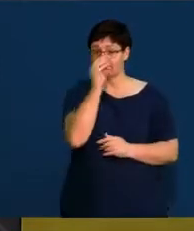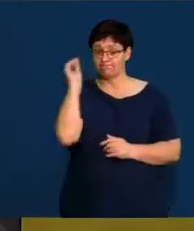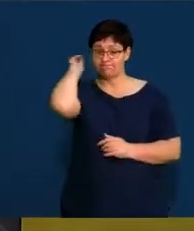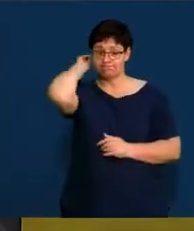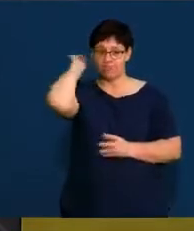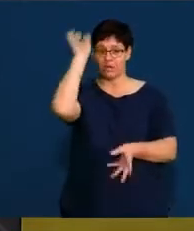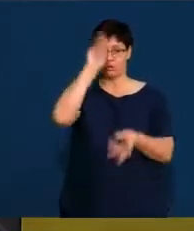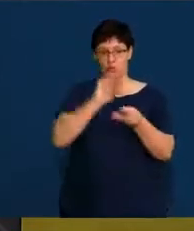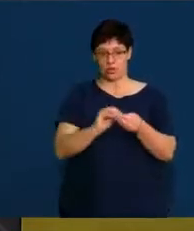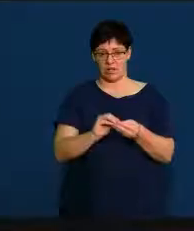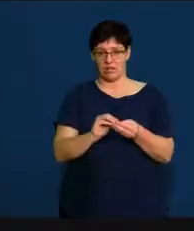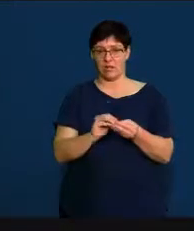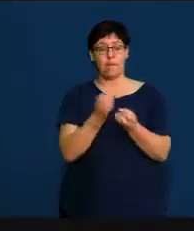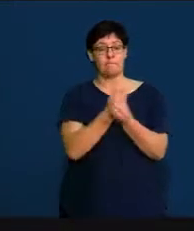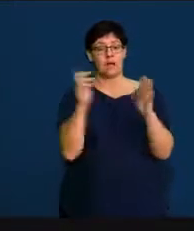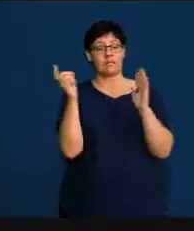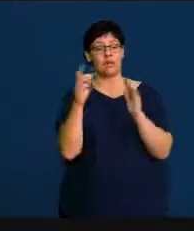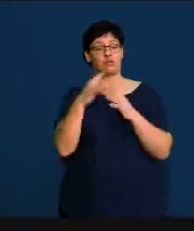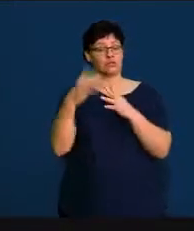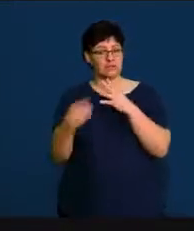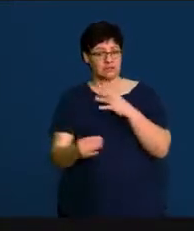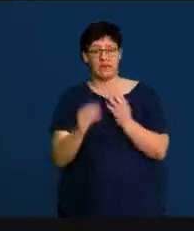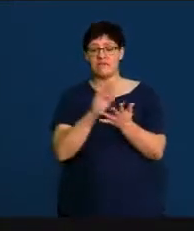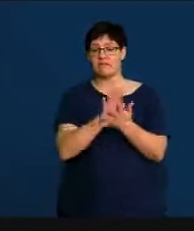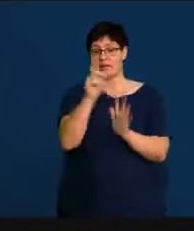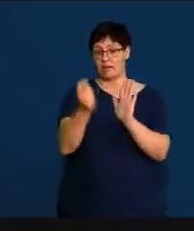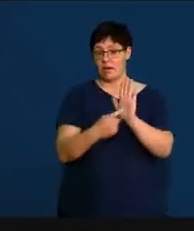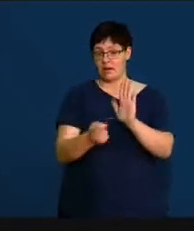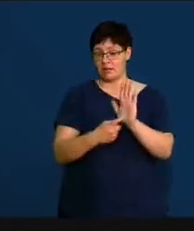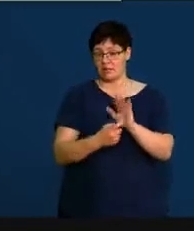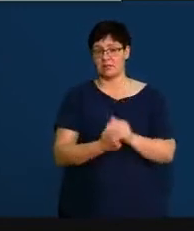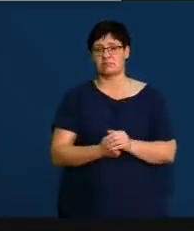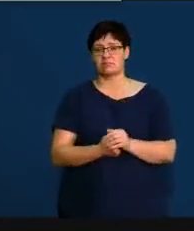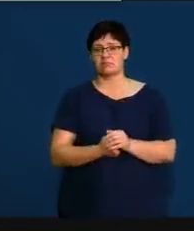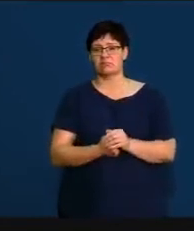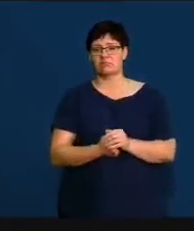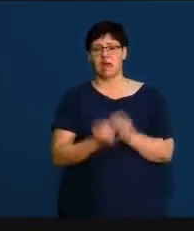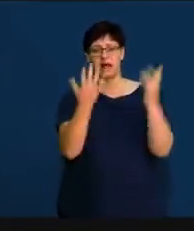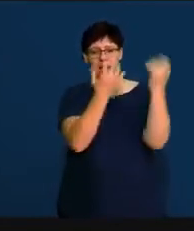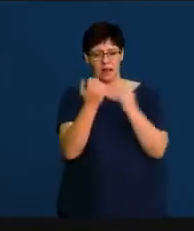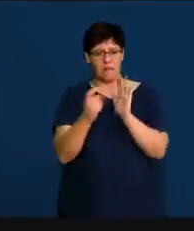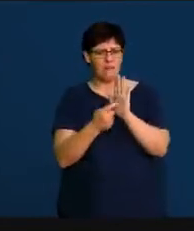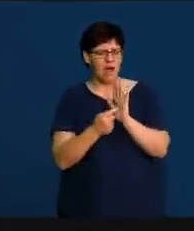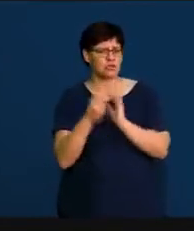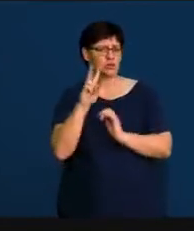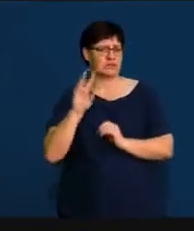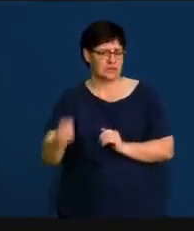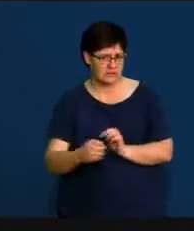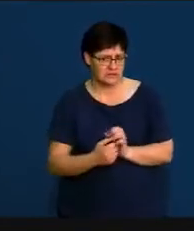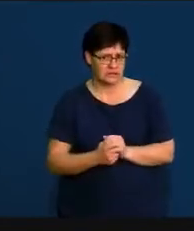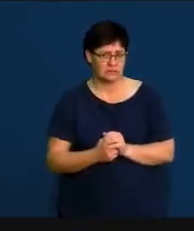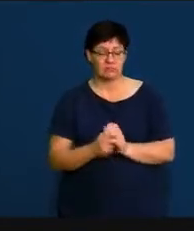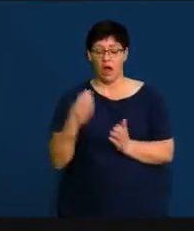the totals. Your multiple choice questions are of 15 marks, the calculations for 20 marks,